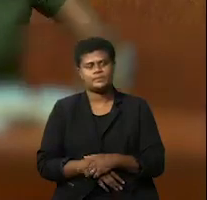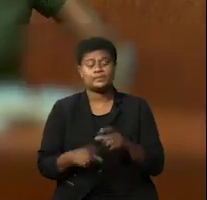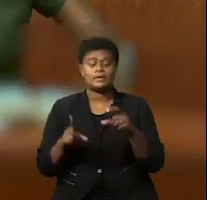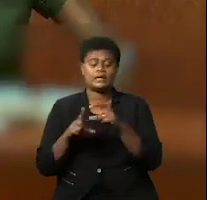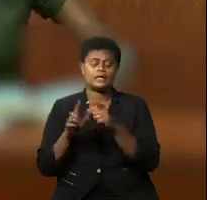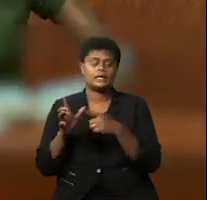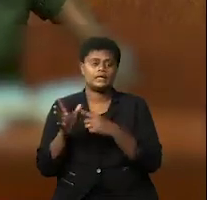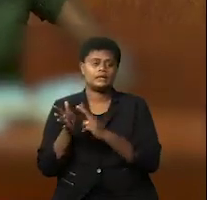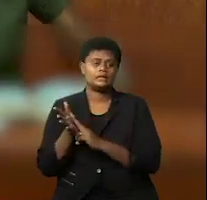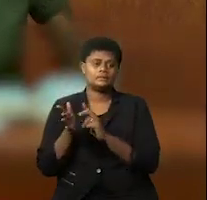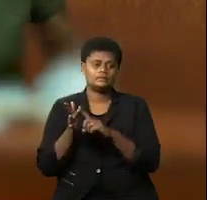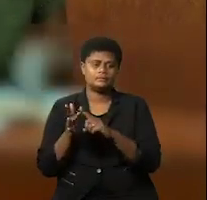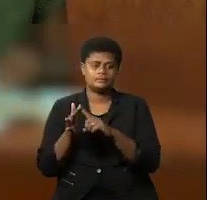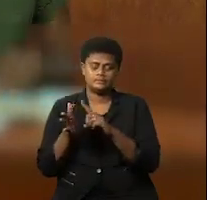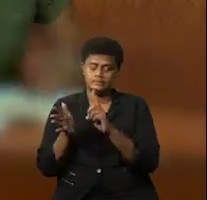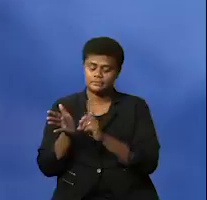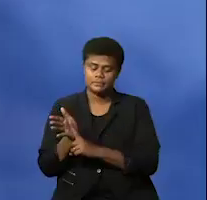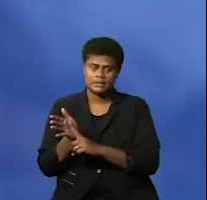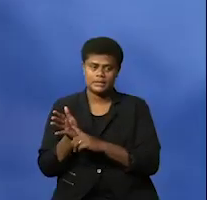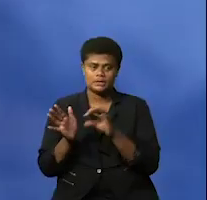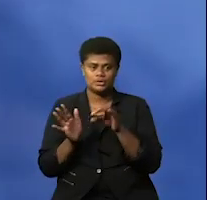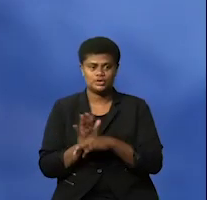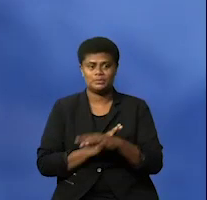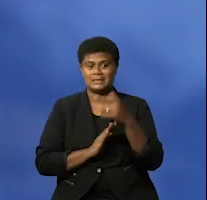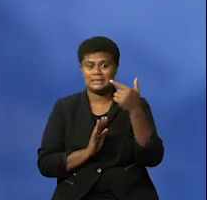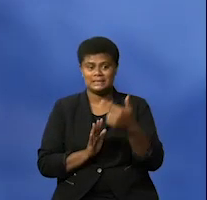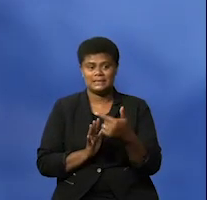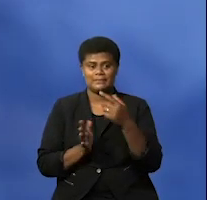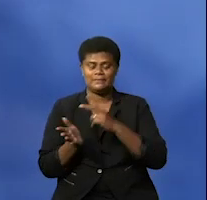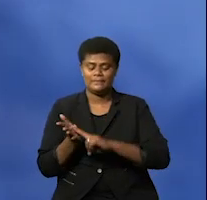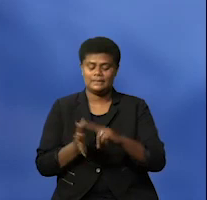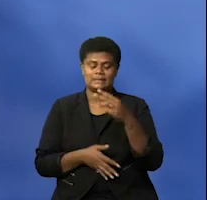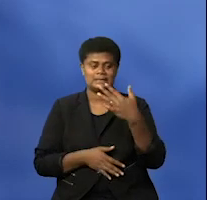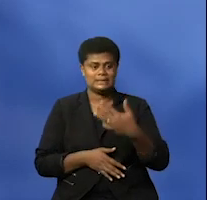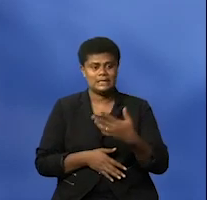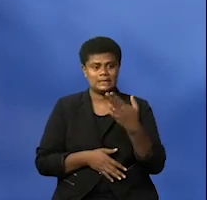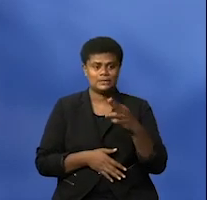us, Daniel chapter 7. Daniel chapter 7,